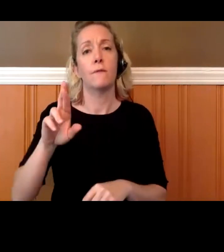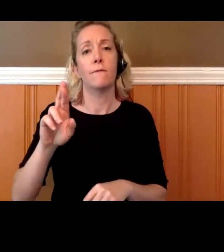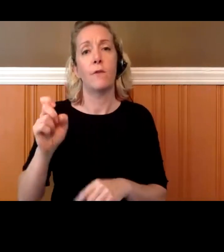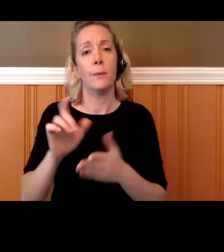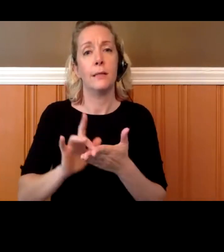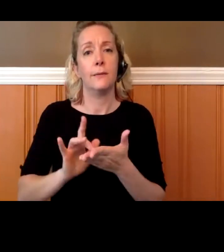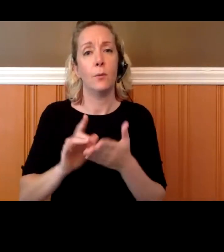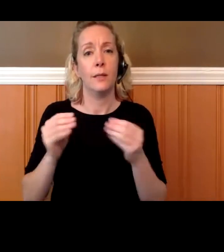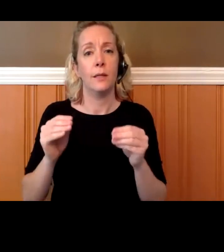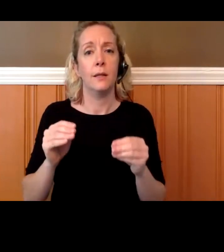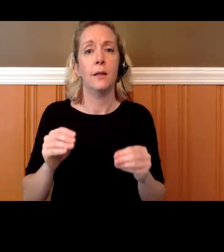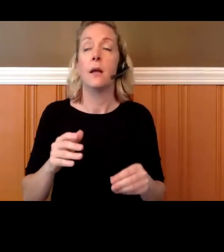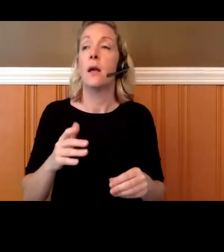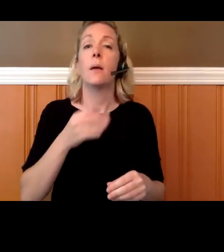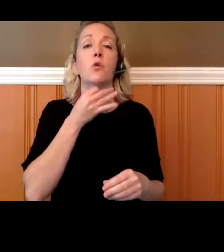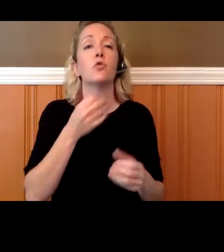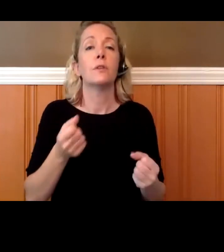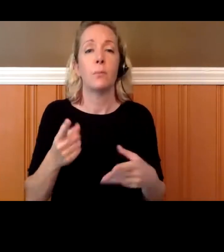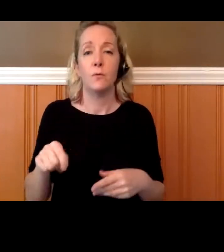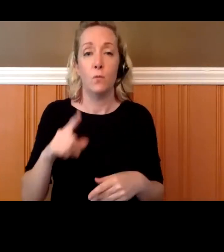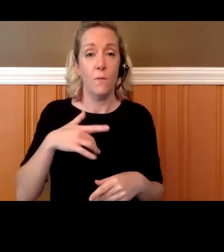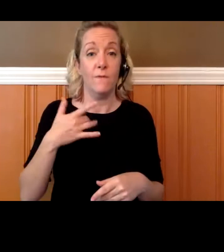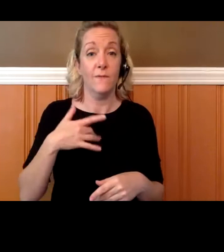can we unmute and say how many think that would be structured?